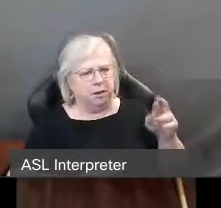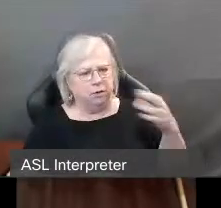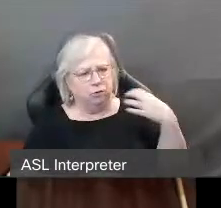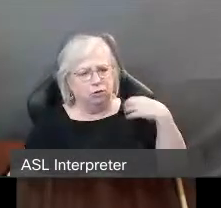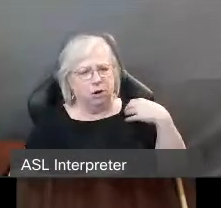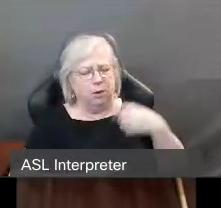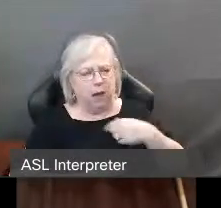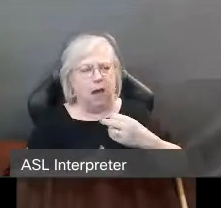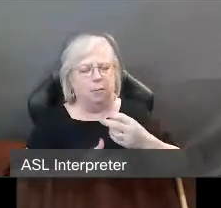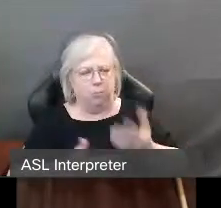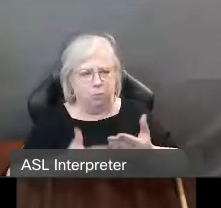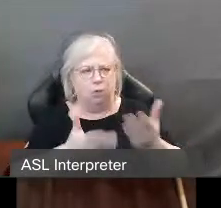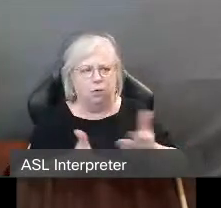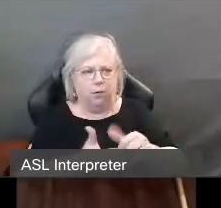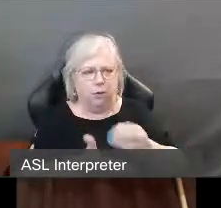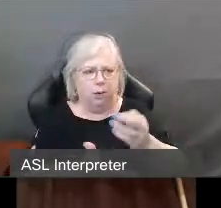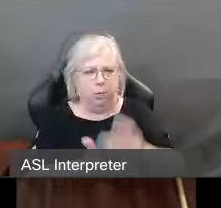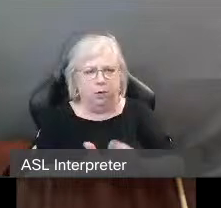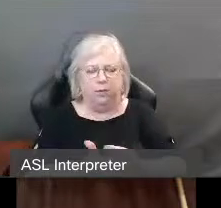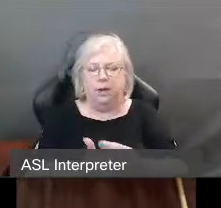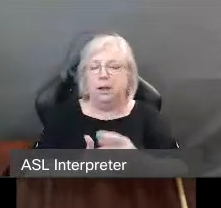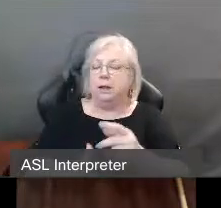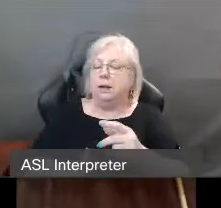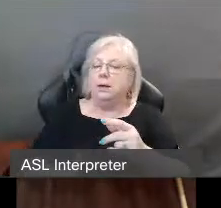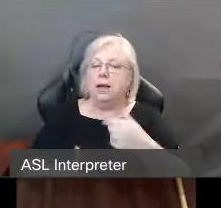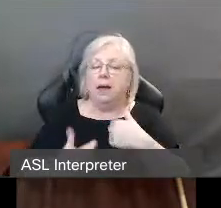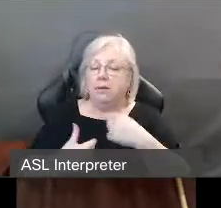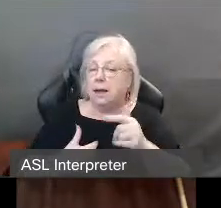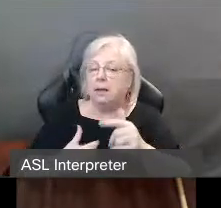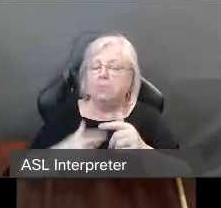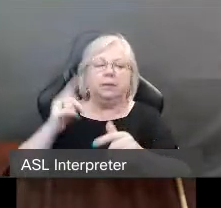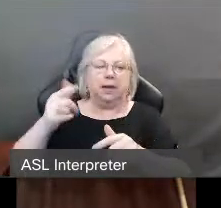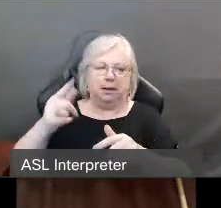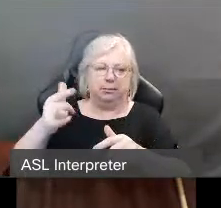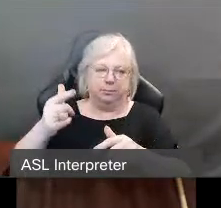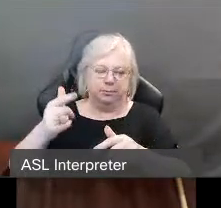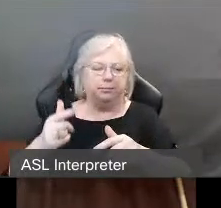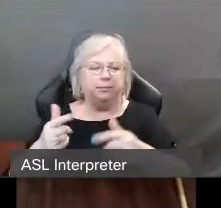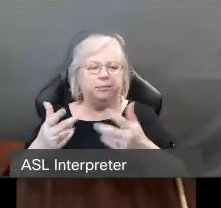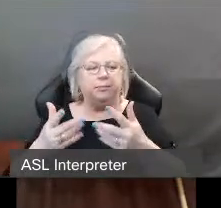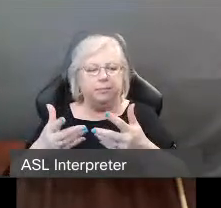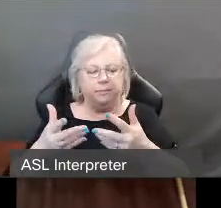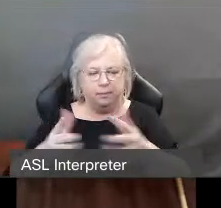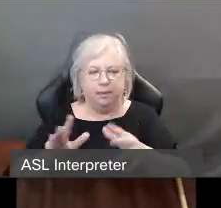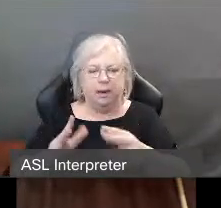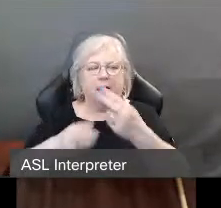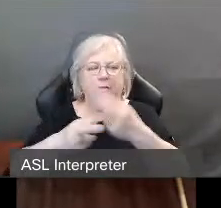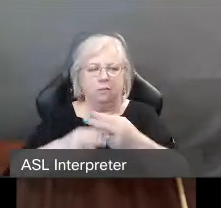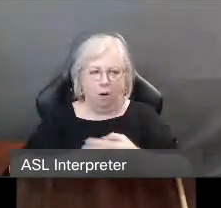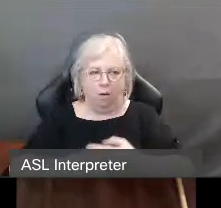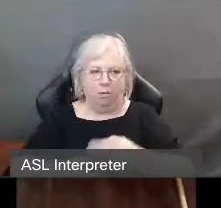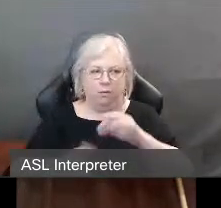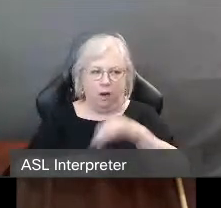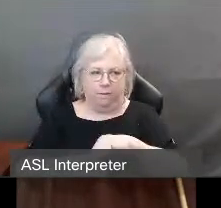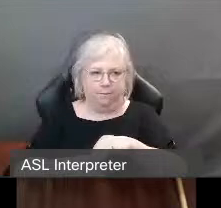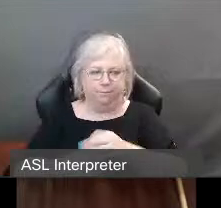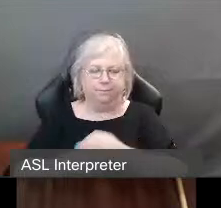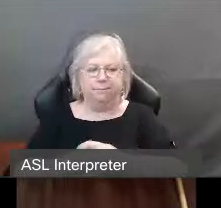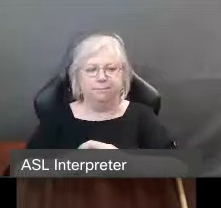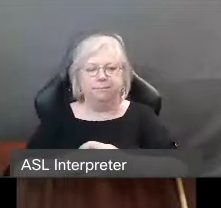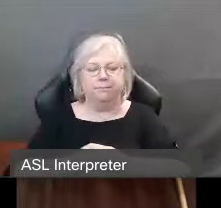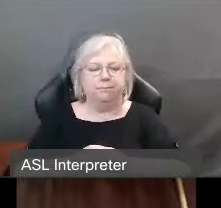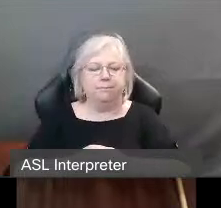ahead. Okay, we've got a motion. How about a second? Second. And a motion and a second. Roll call vote, please.